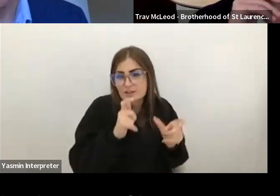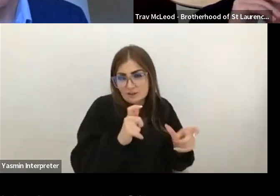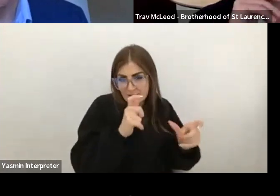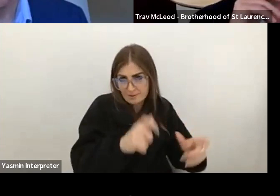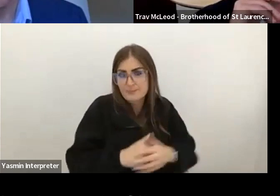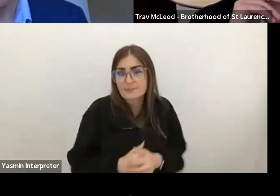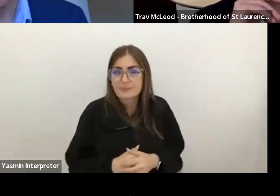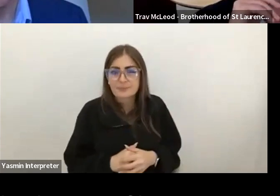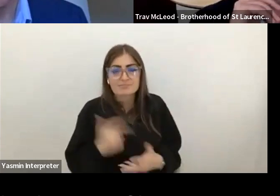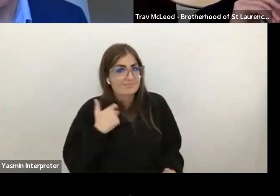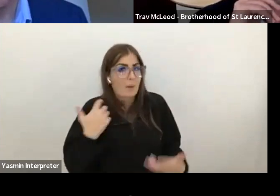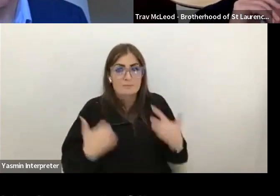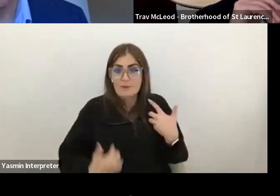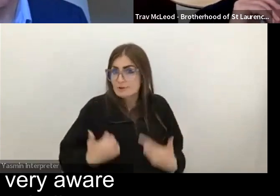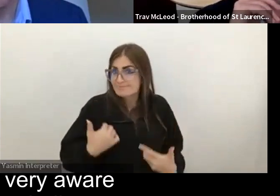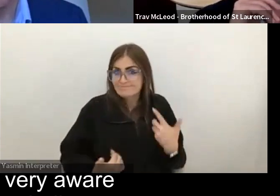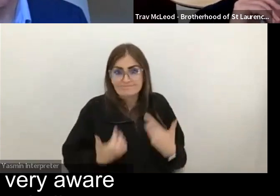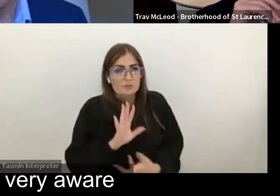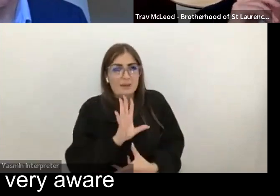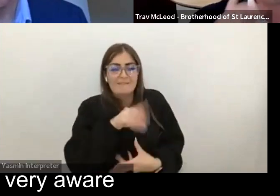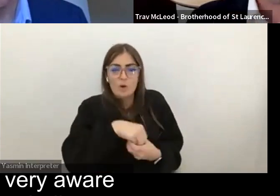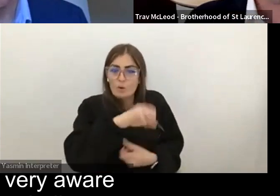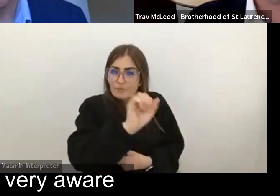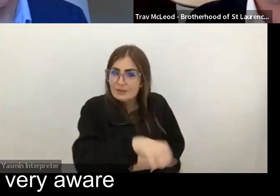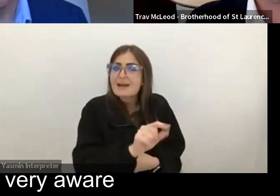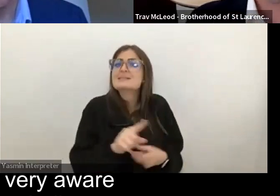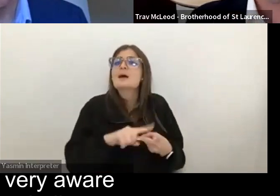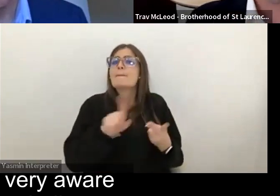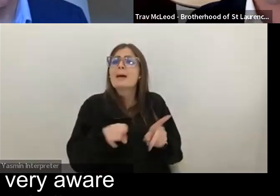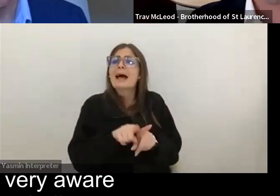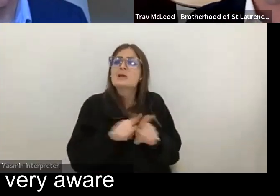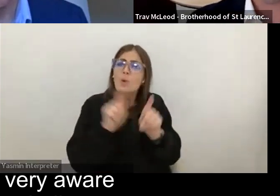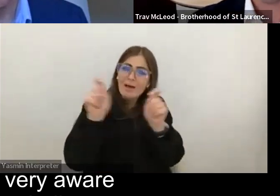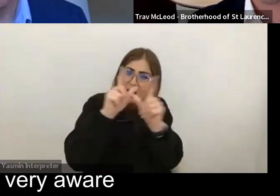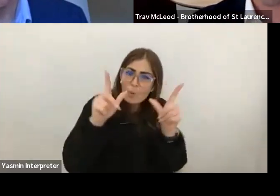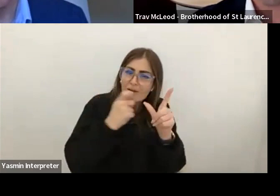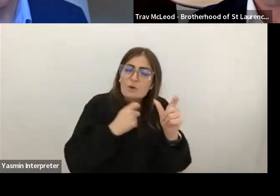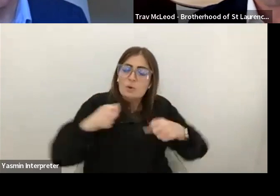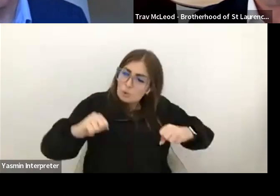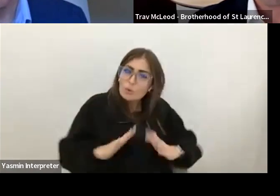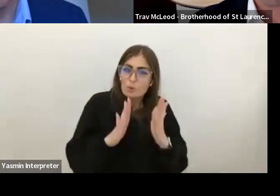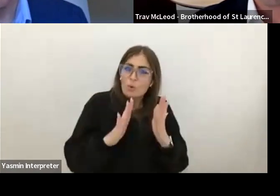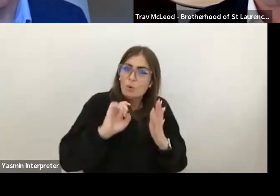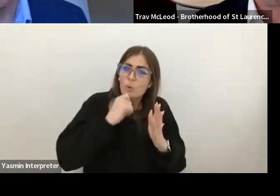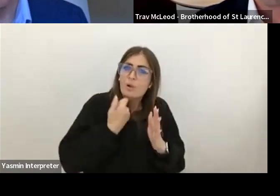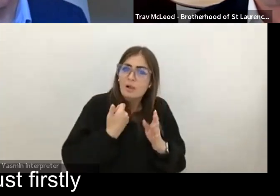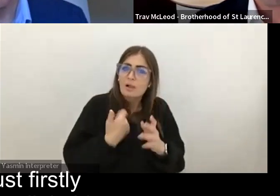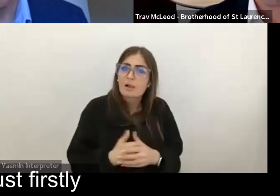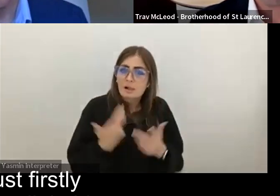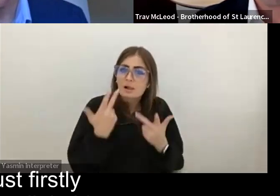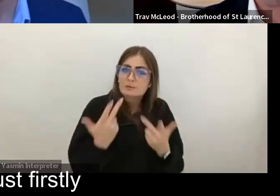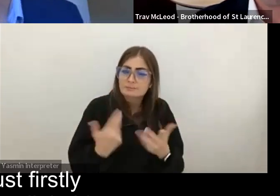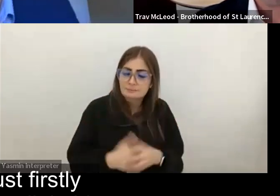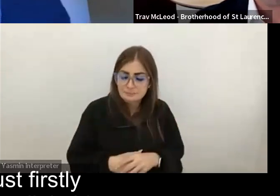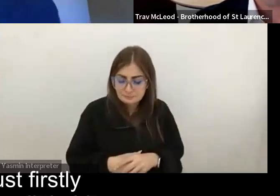I'm really thrilled to be part of it, but I'm also very aware of some of the challenges which I'll come to. But I'd